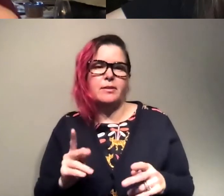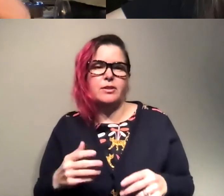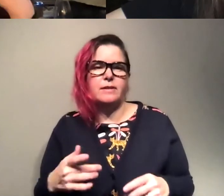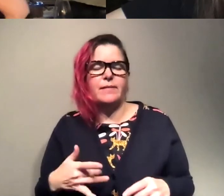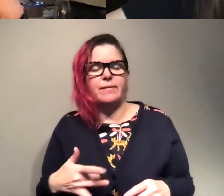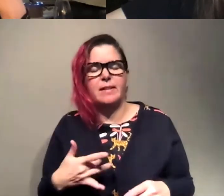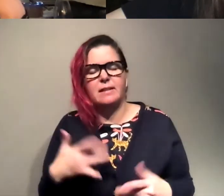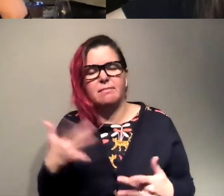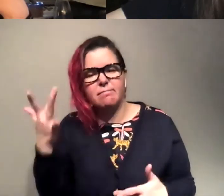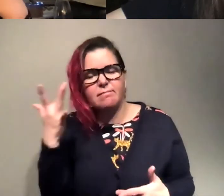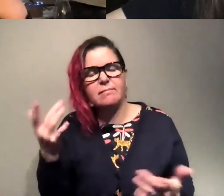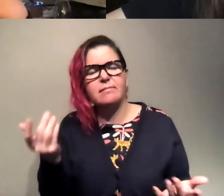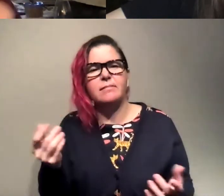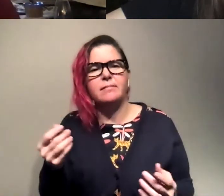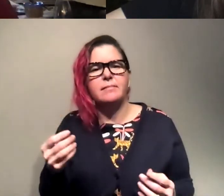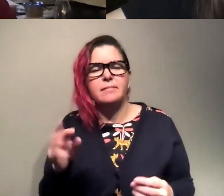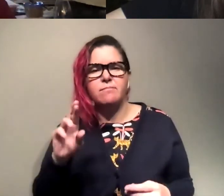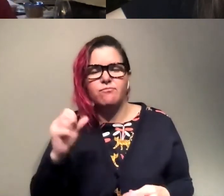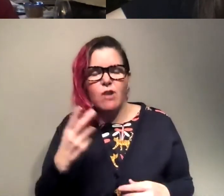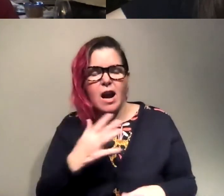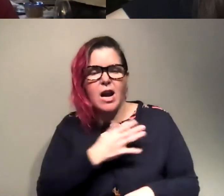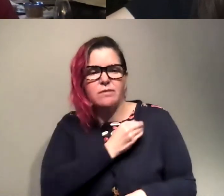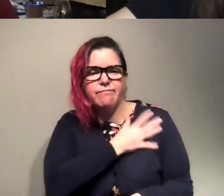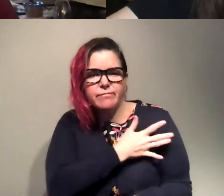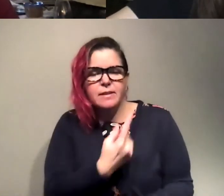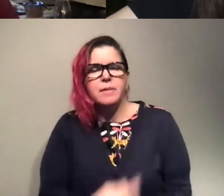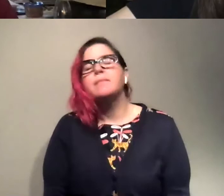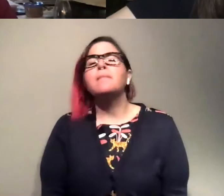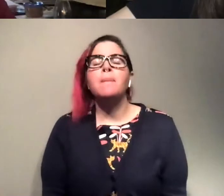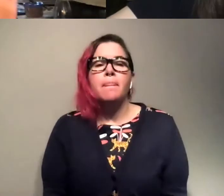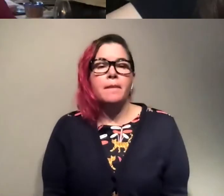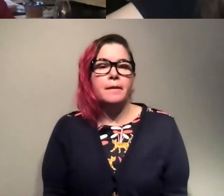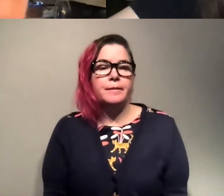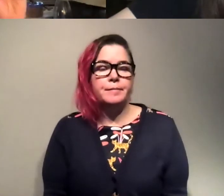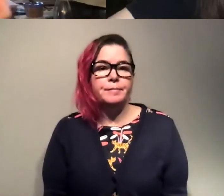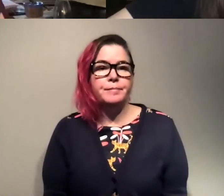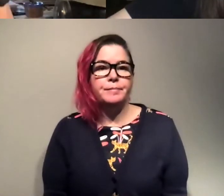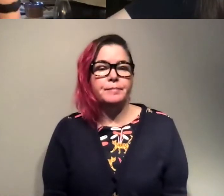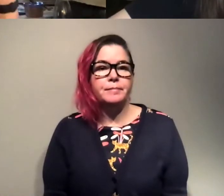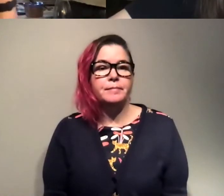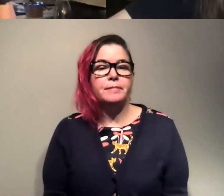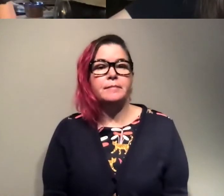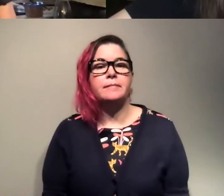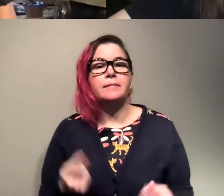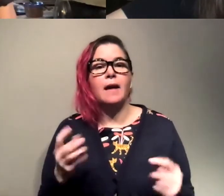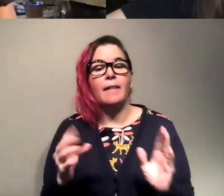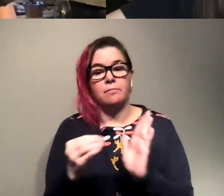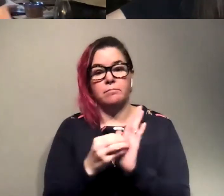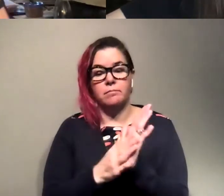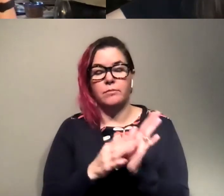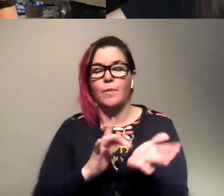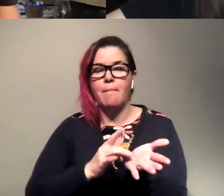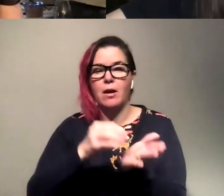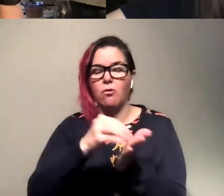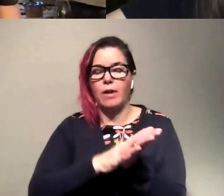unwell. They might break out with a rash or something like that. And what happens is that then that, you need to put that in your medical record and then make